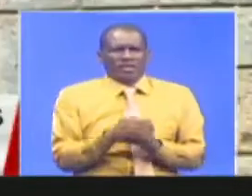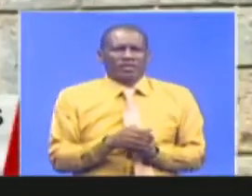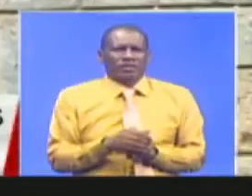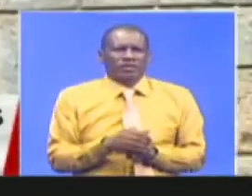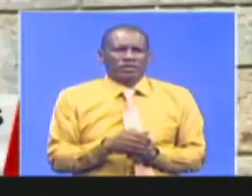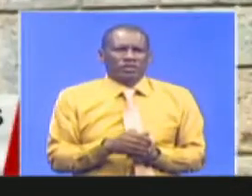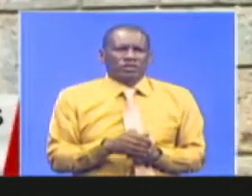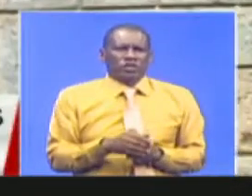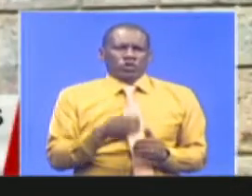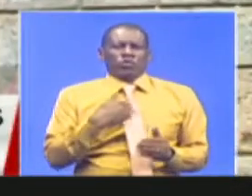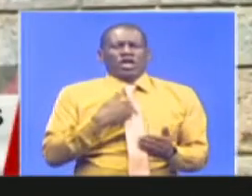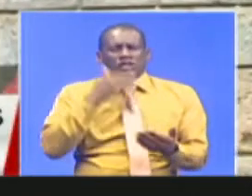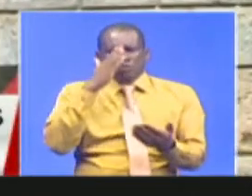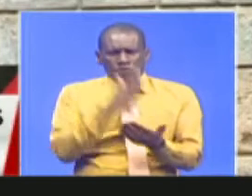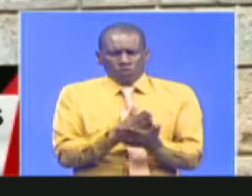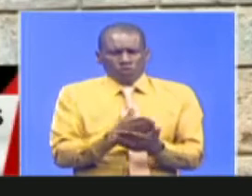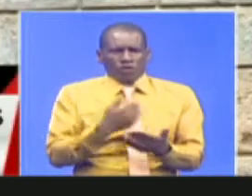We've had promises from